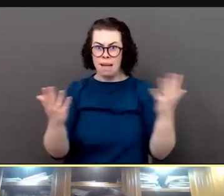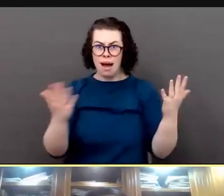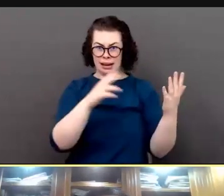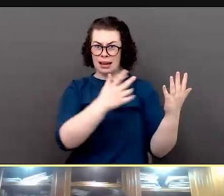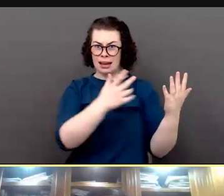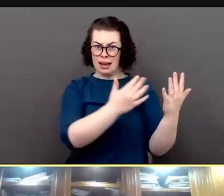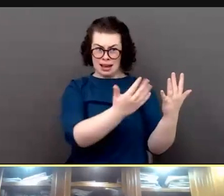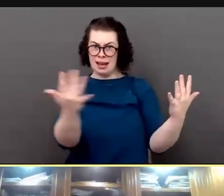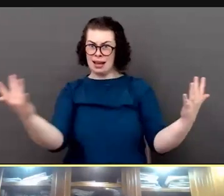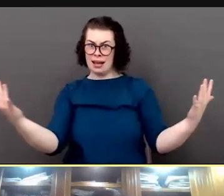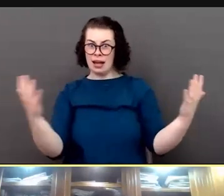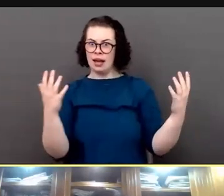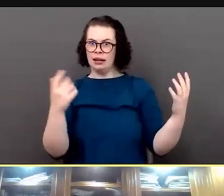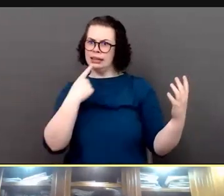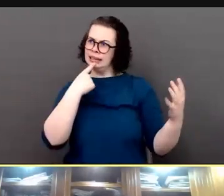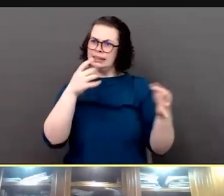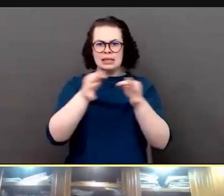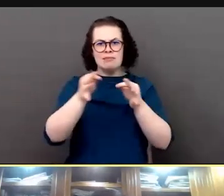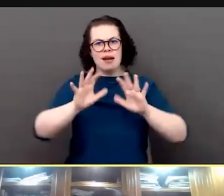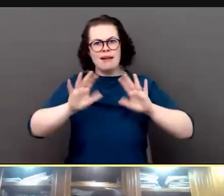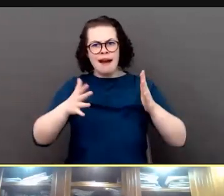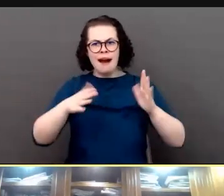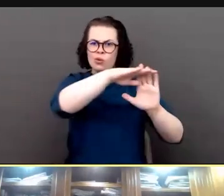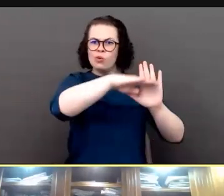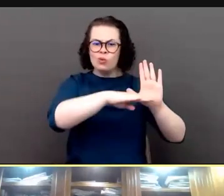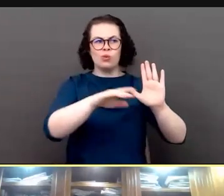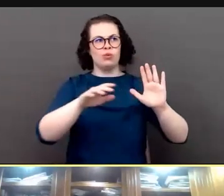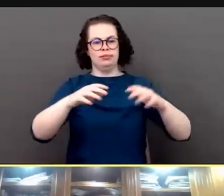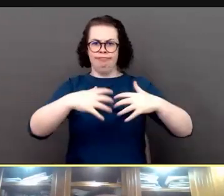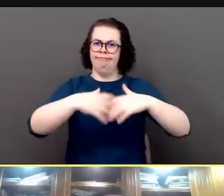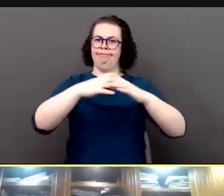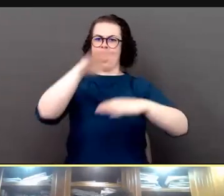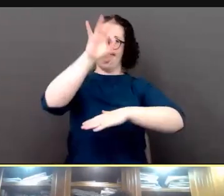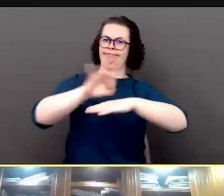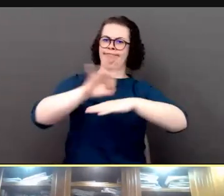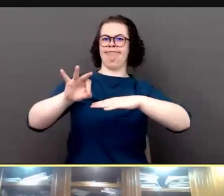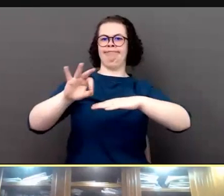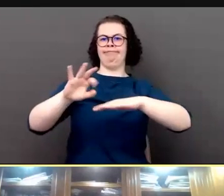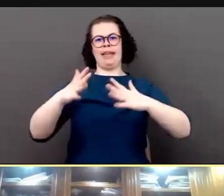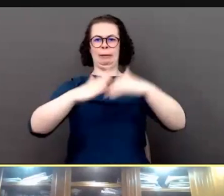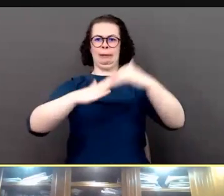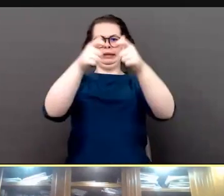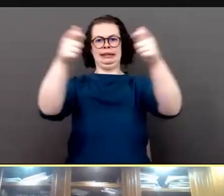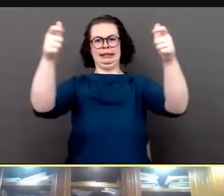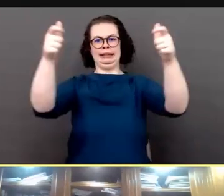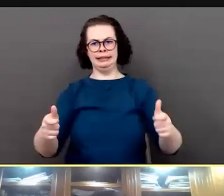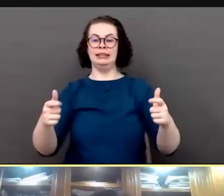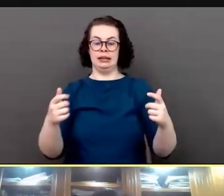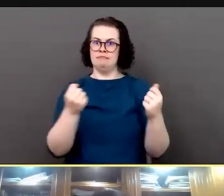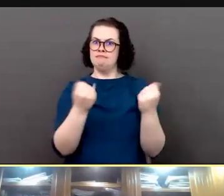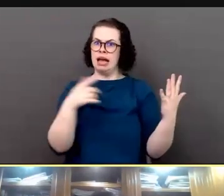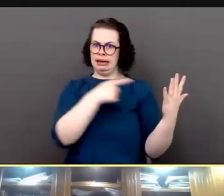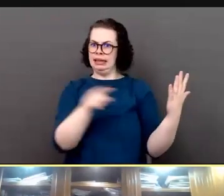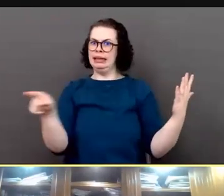to a certain extent they all covered certain elements, like, you know, ramps at the entrance of a building, but very